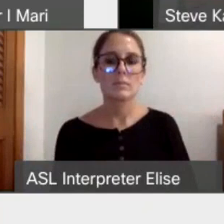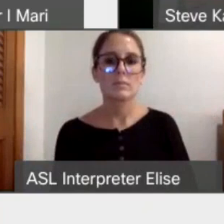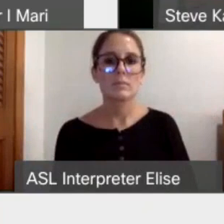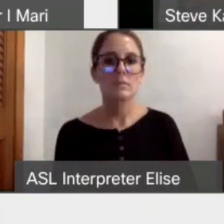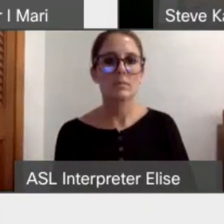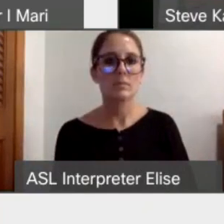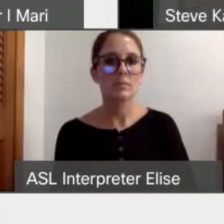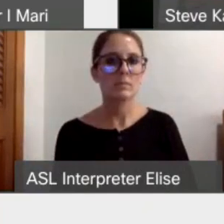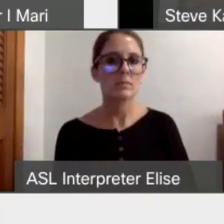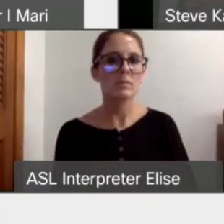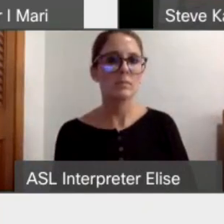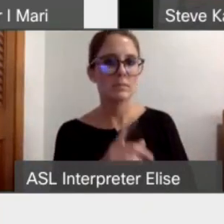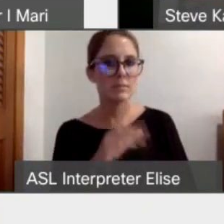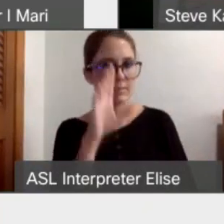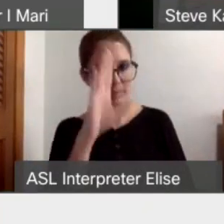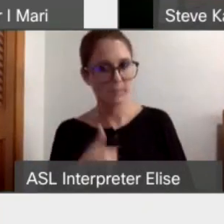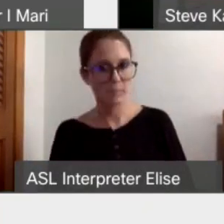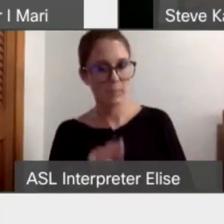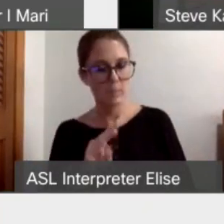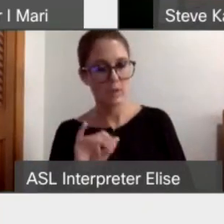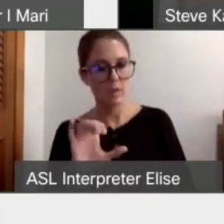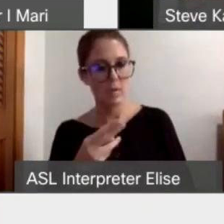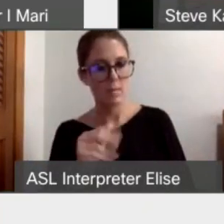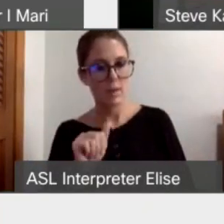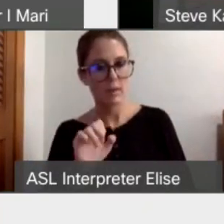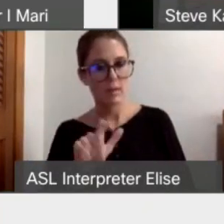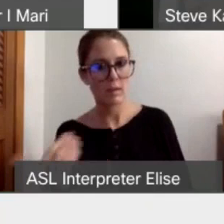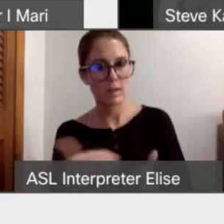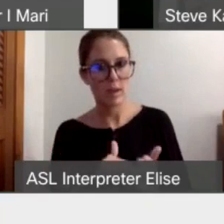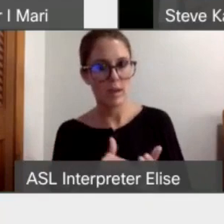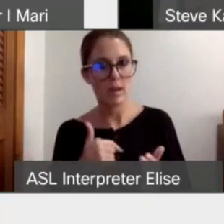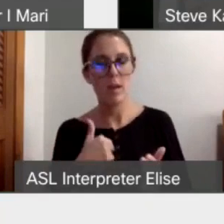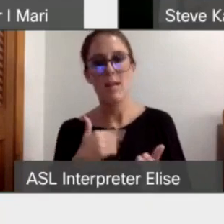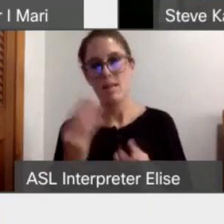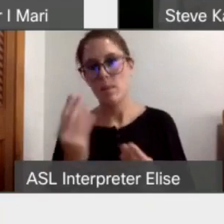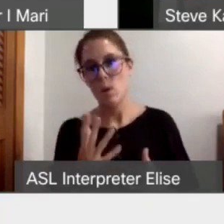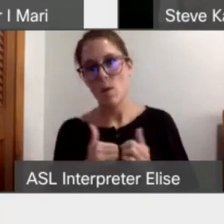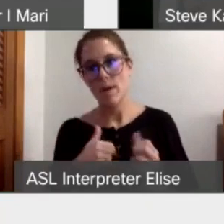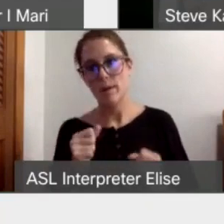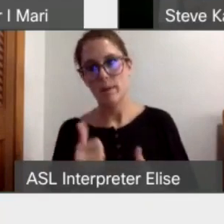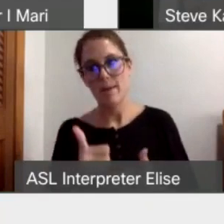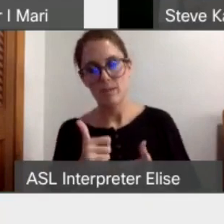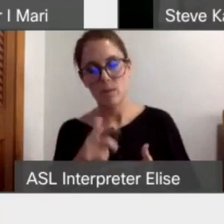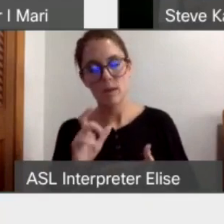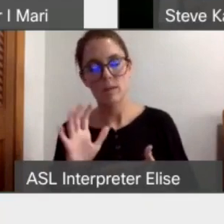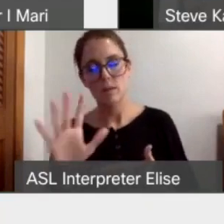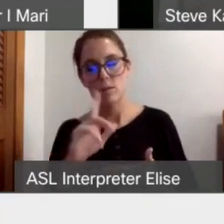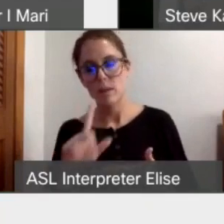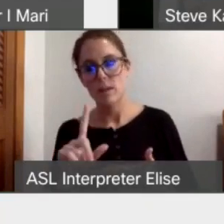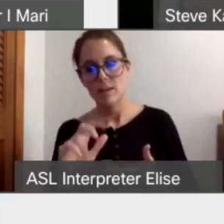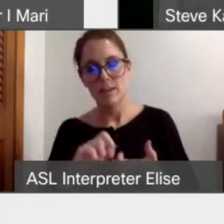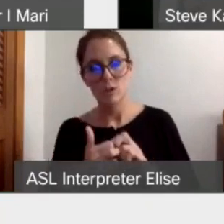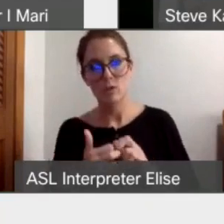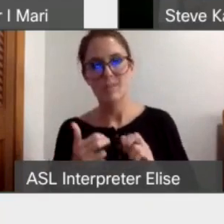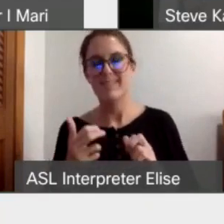Michael Gilbert again. Let me know how I can be helpful with that, because I think the issue is also that so many kids, when they hit